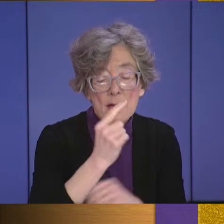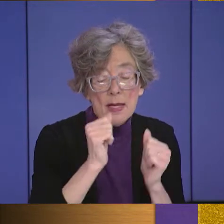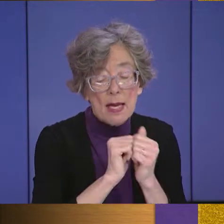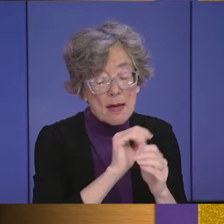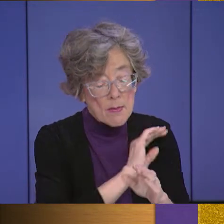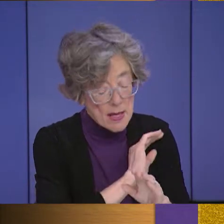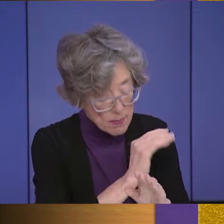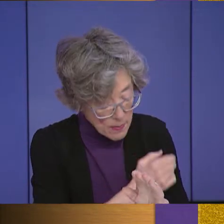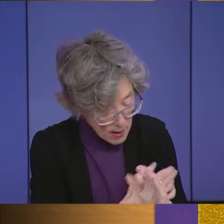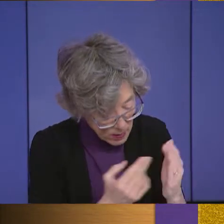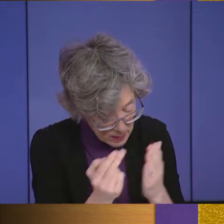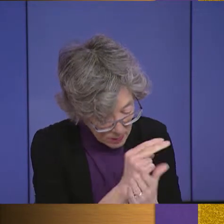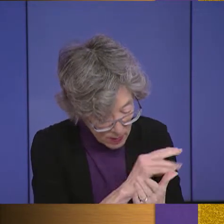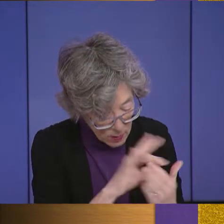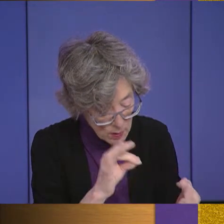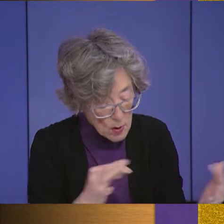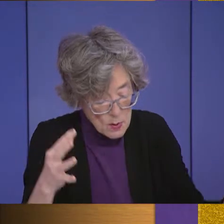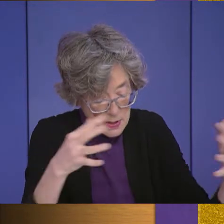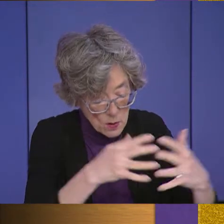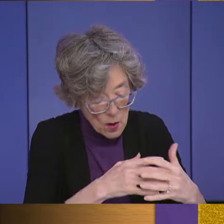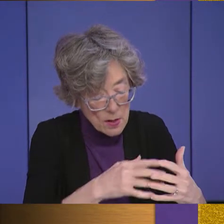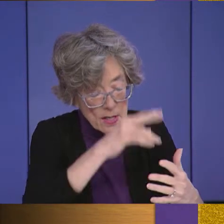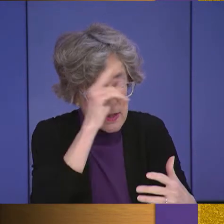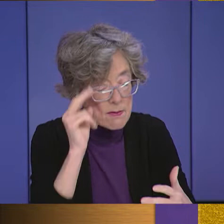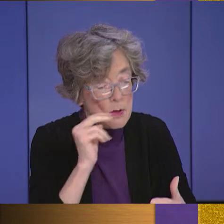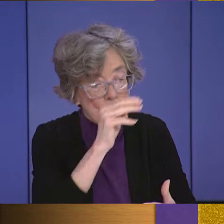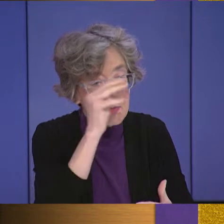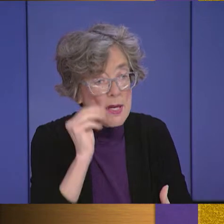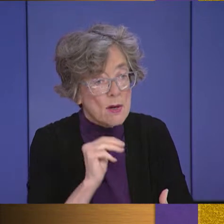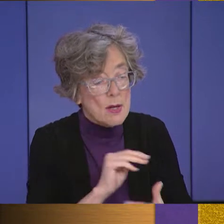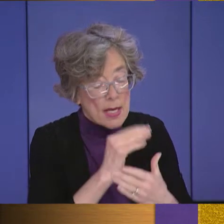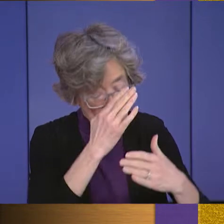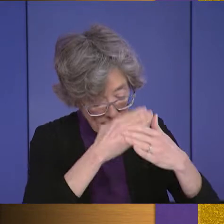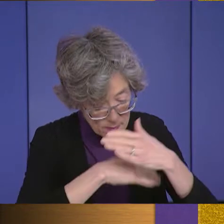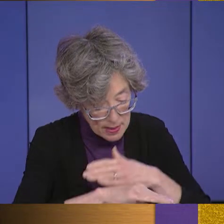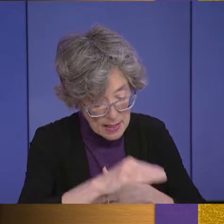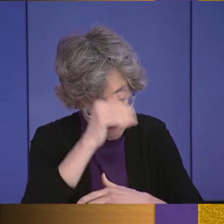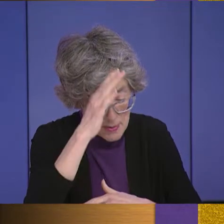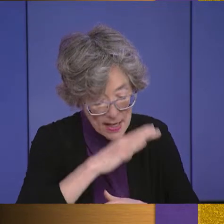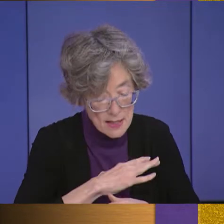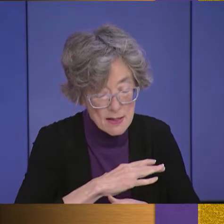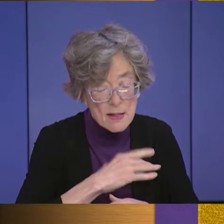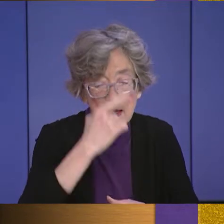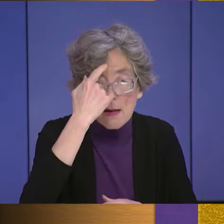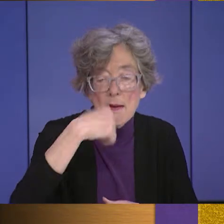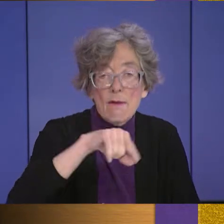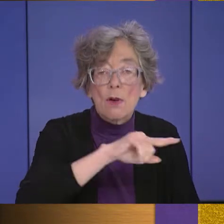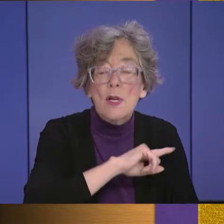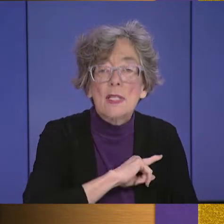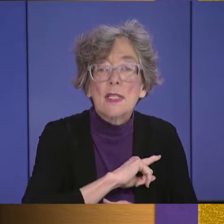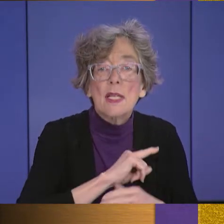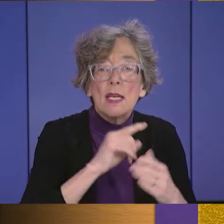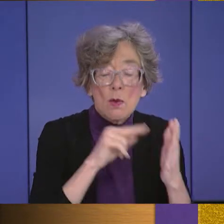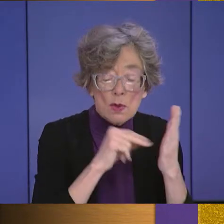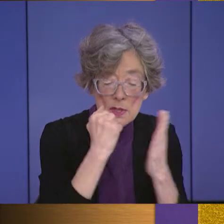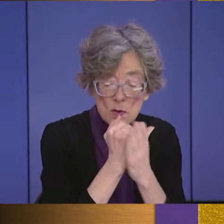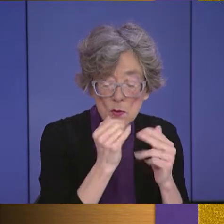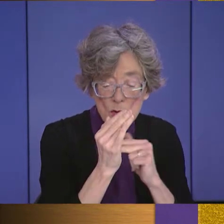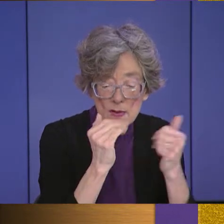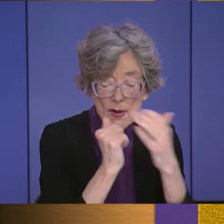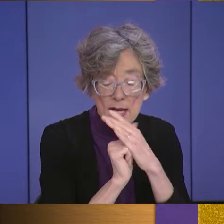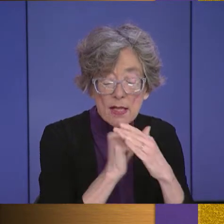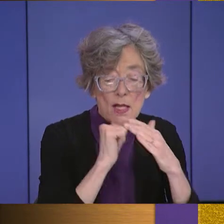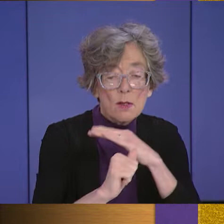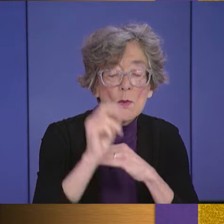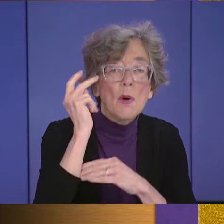heaven, and by the Holy Spirit was incarnate of the Virgin Mary, and became man. For our sake he was crucified